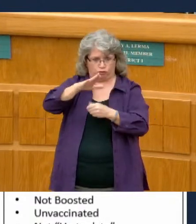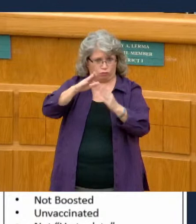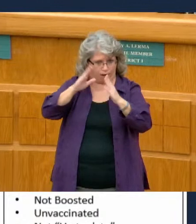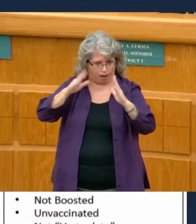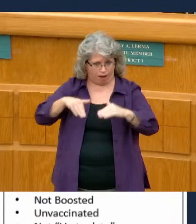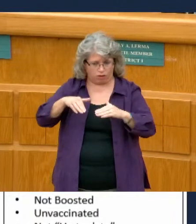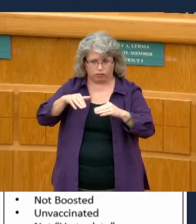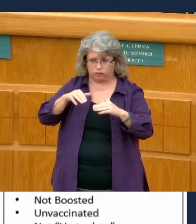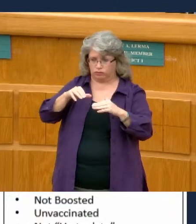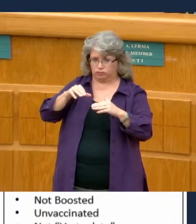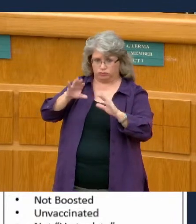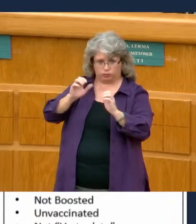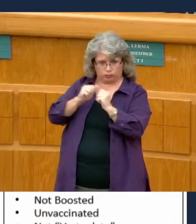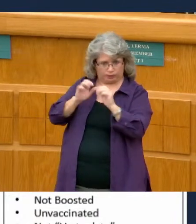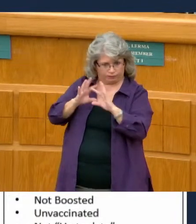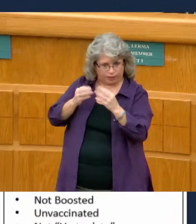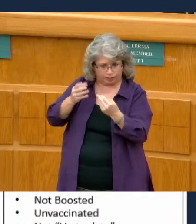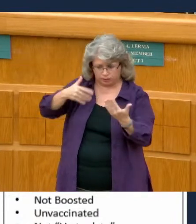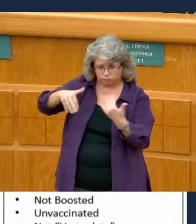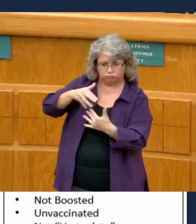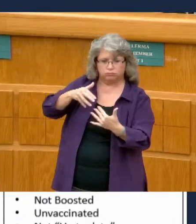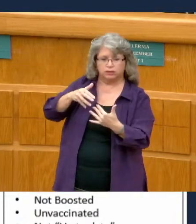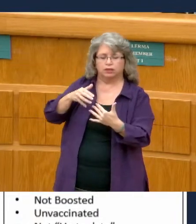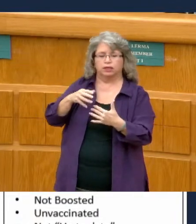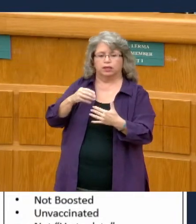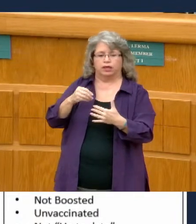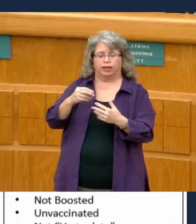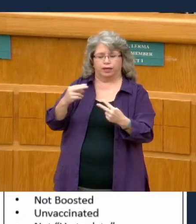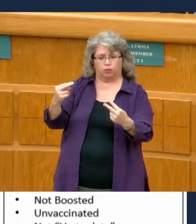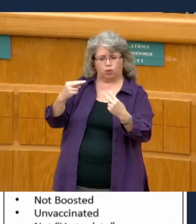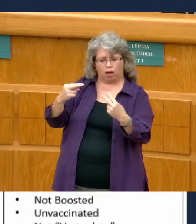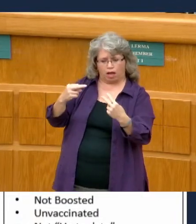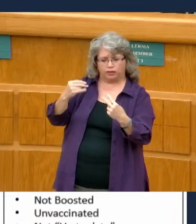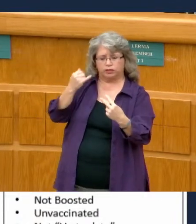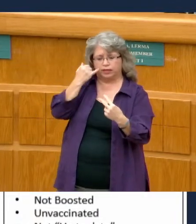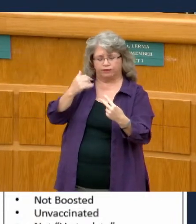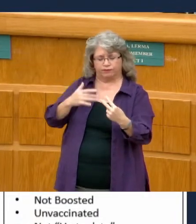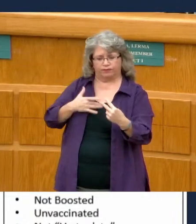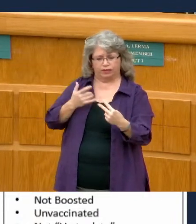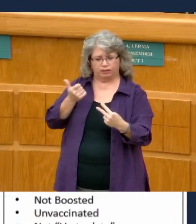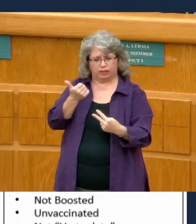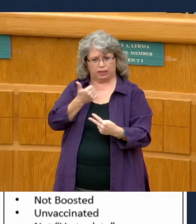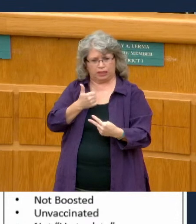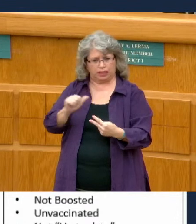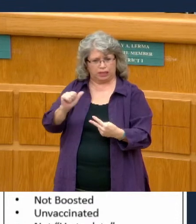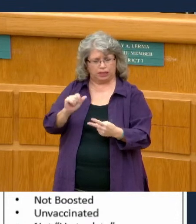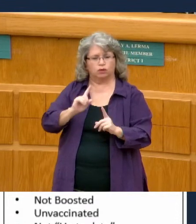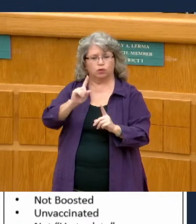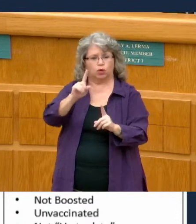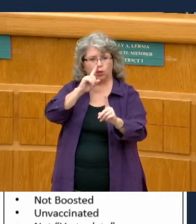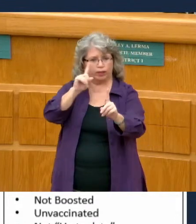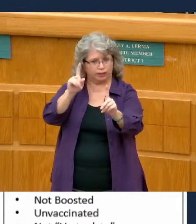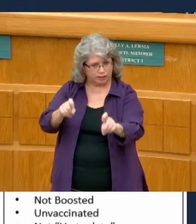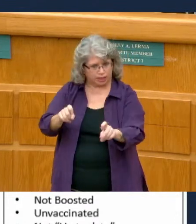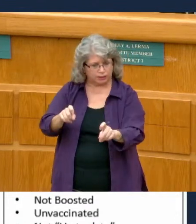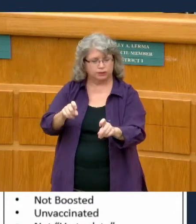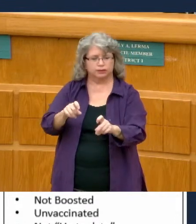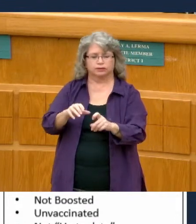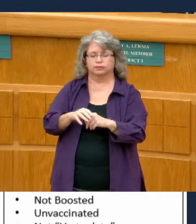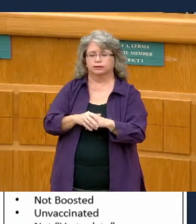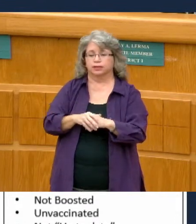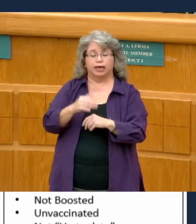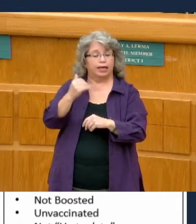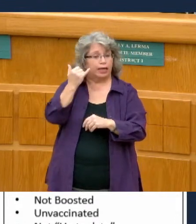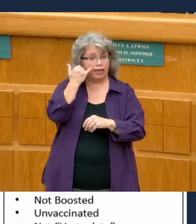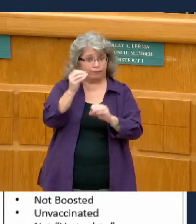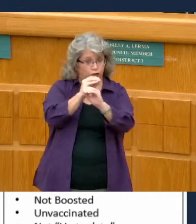you don't get sick. And if you get sick, you need to get tested. But if you're not boosted and you're not vaccinated and you're not up to date on your